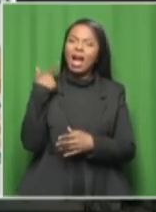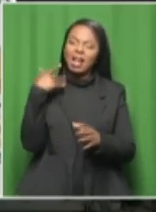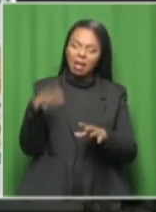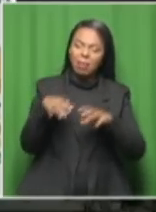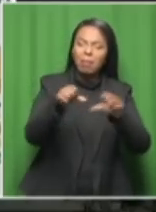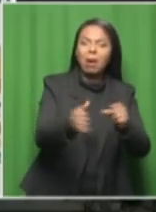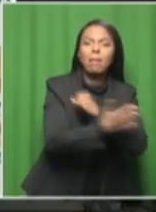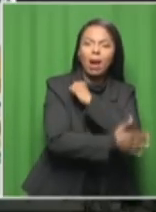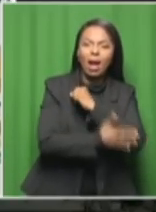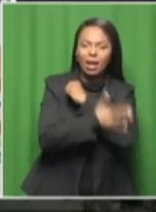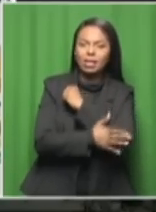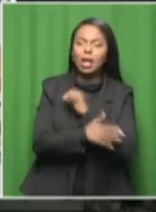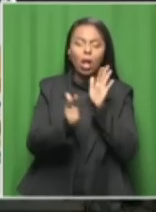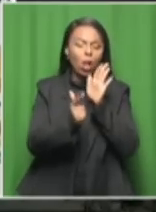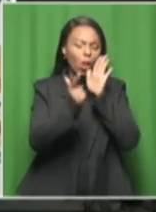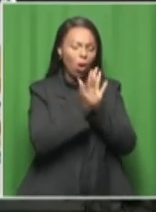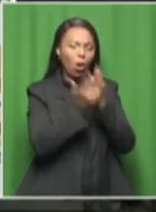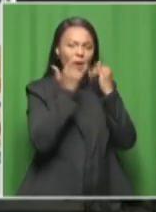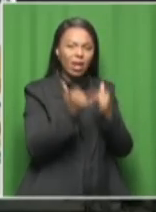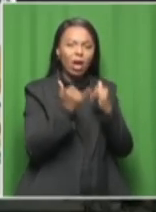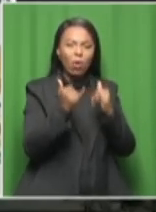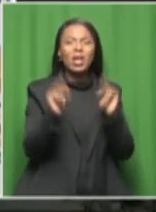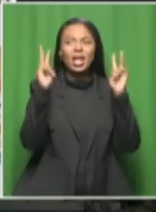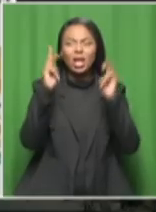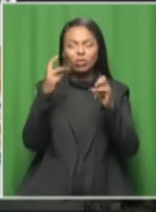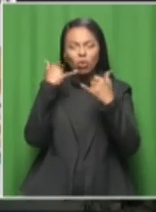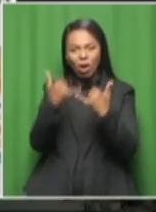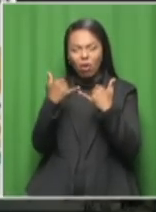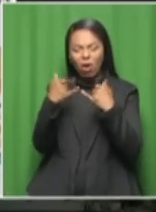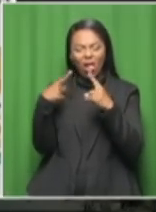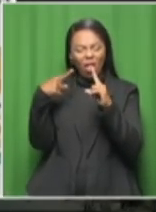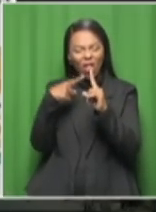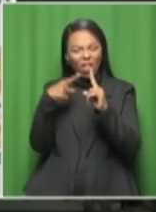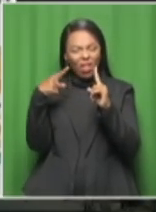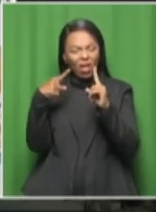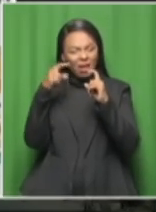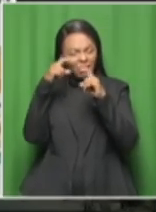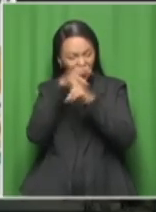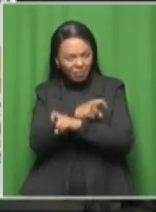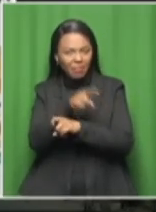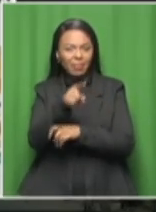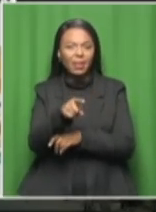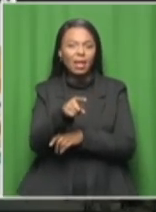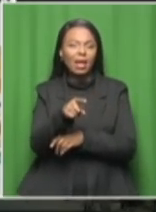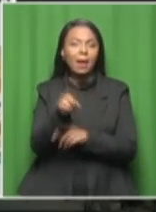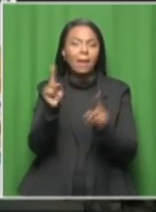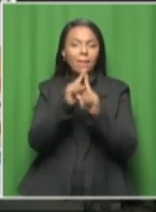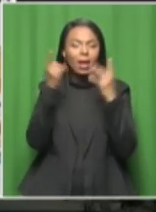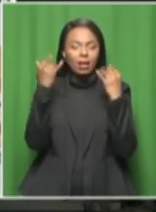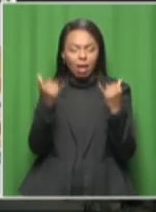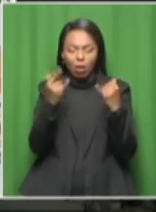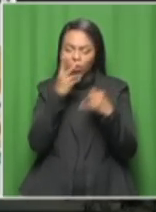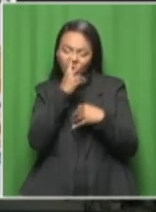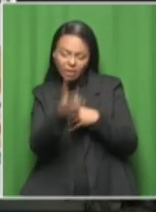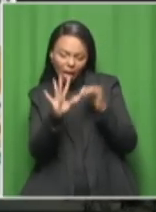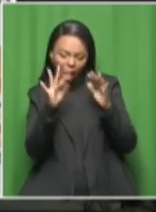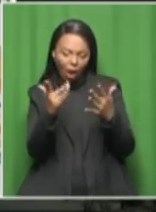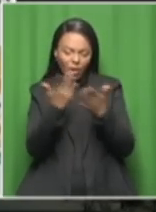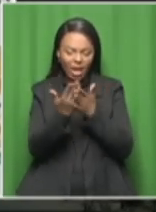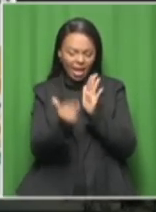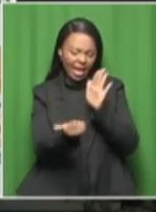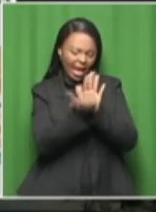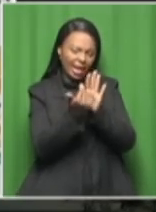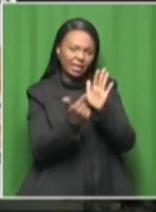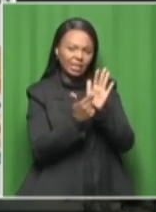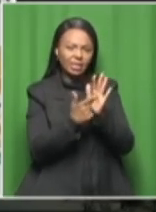lawyers fought gallantly via the Immigration Act, but the judges showed an area in the